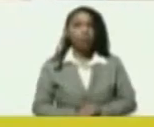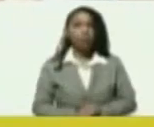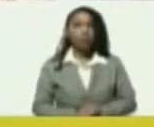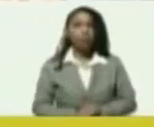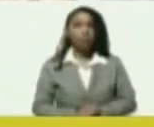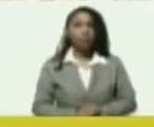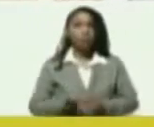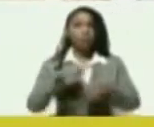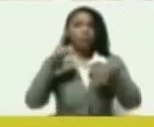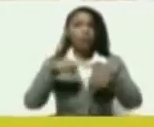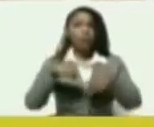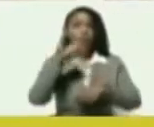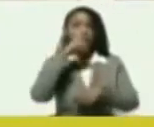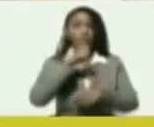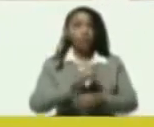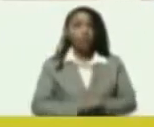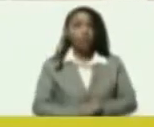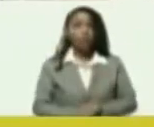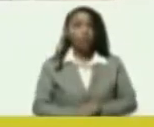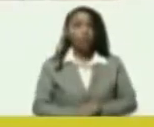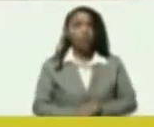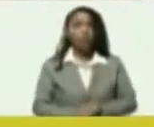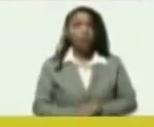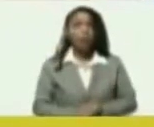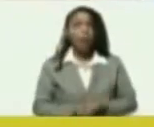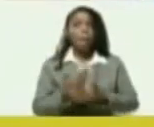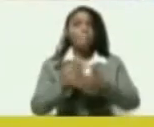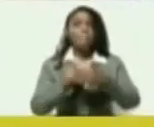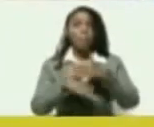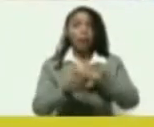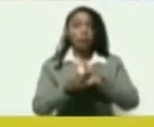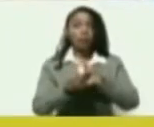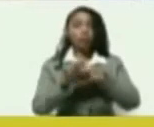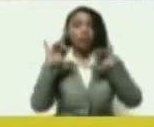Este año This year, vamos a conmemorar